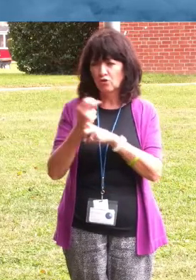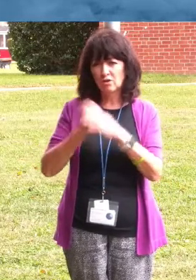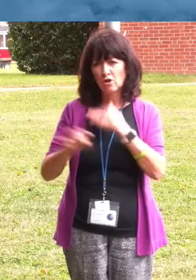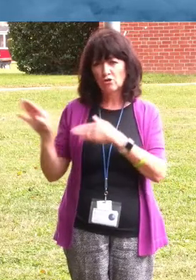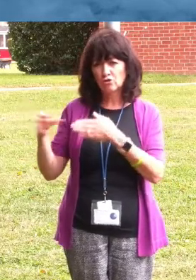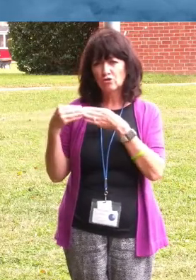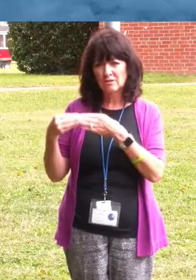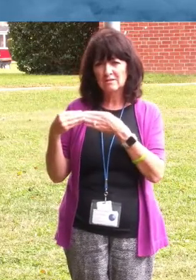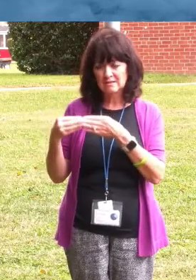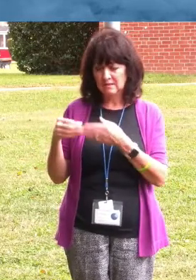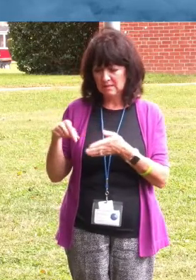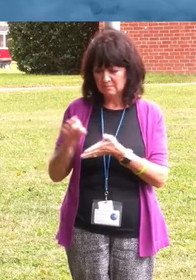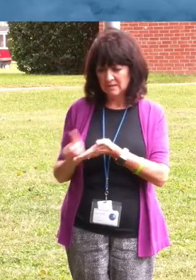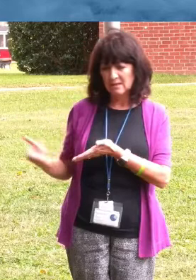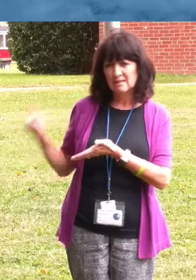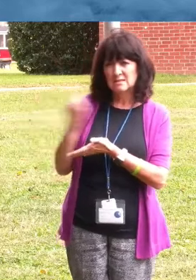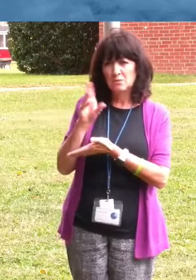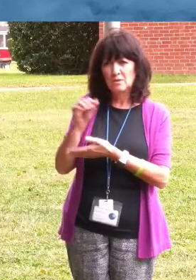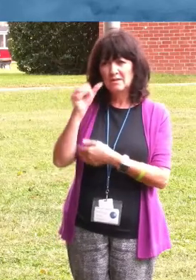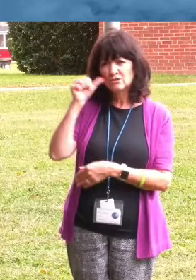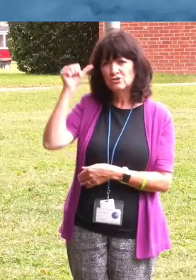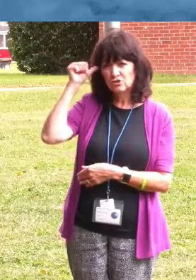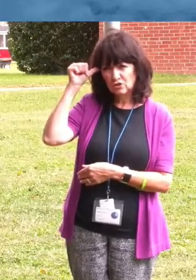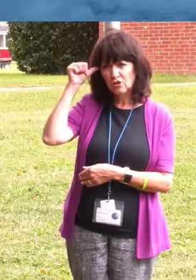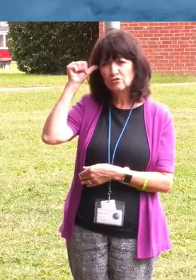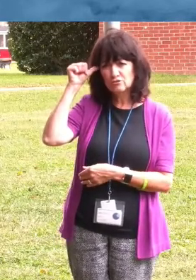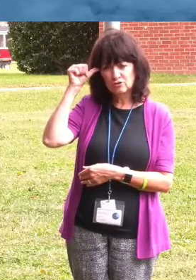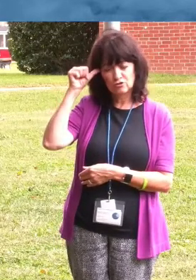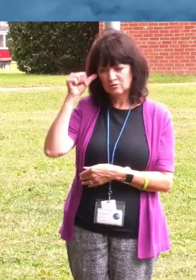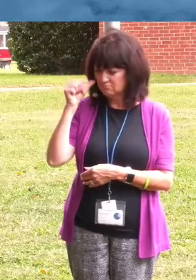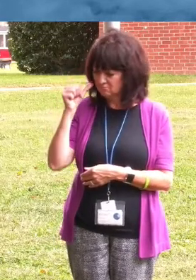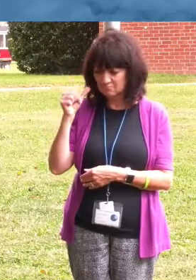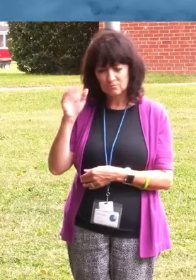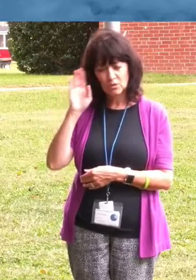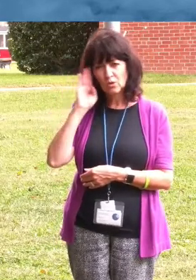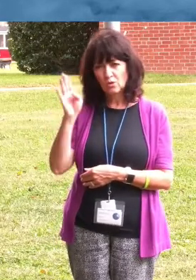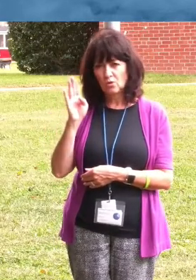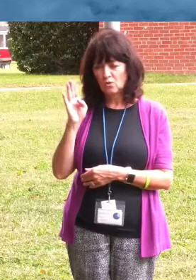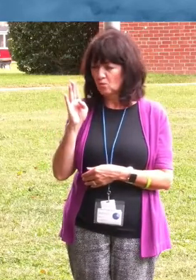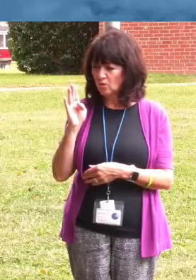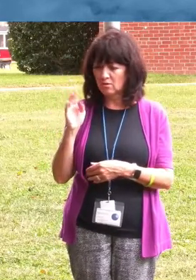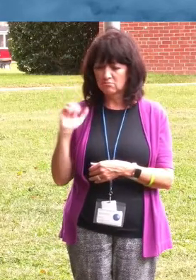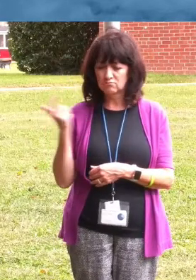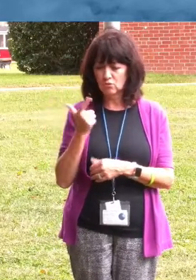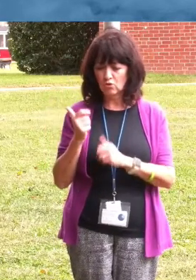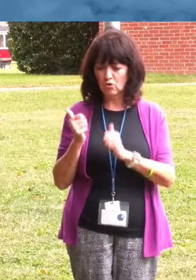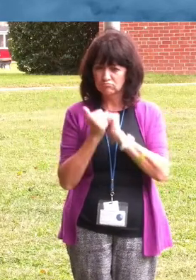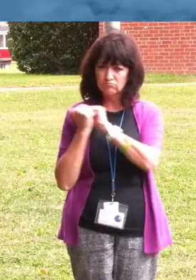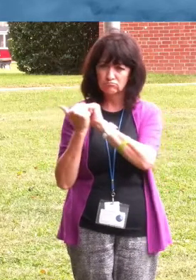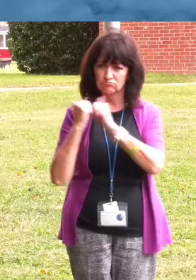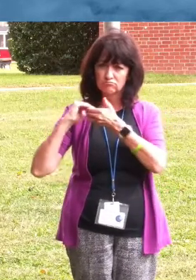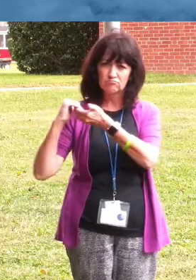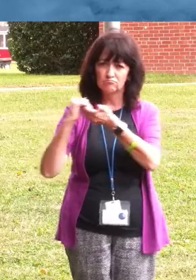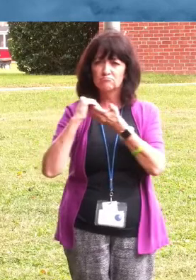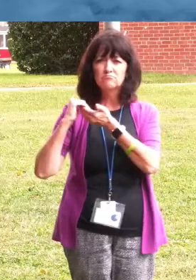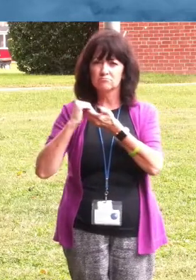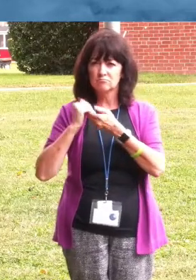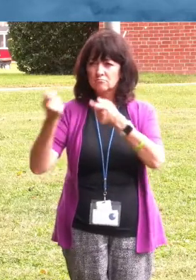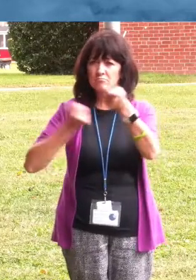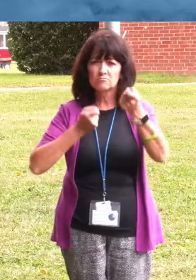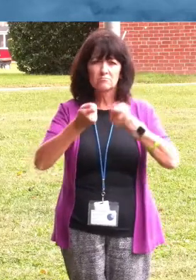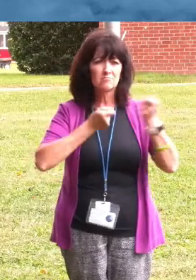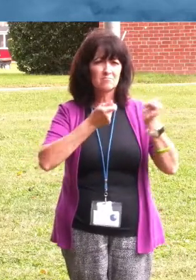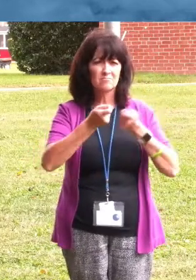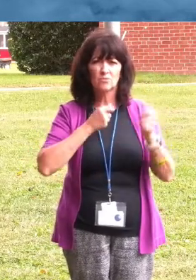Governor, this past week and yesterday, shoulder to the metal, foot to the pedal, to get the workforce. Because